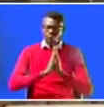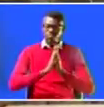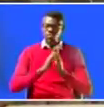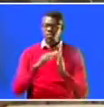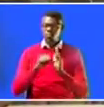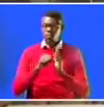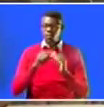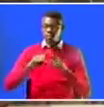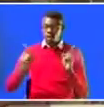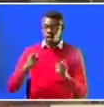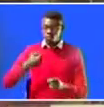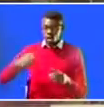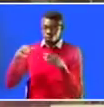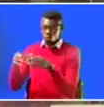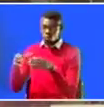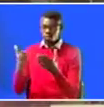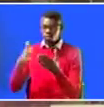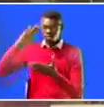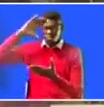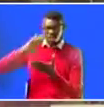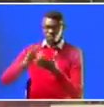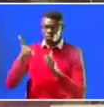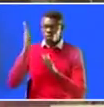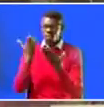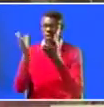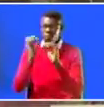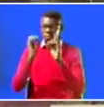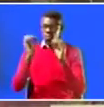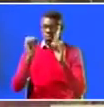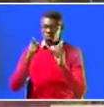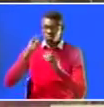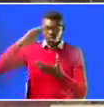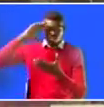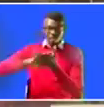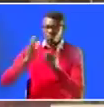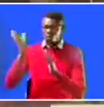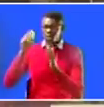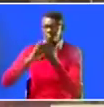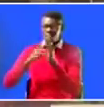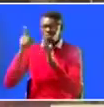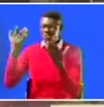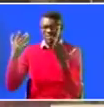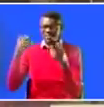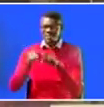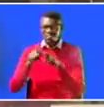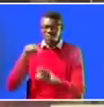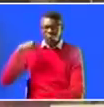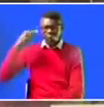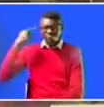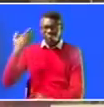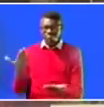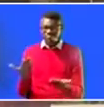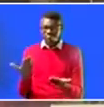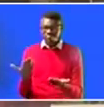is that there is no God. And if you believe in a God, you are actually deluded. You're a person who